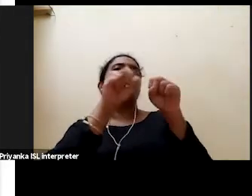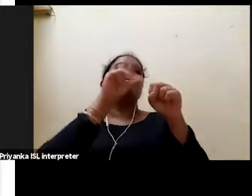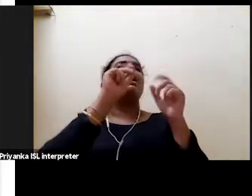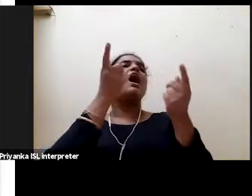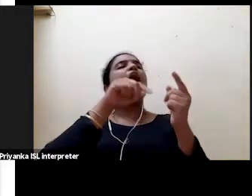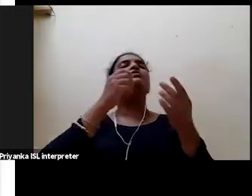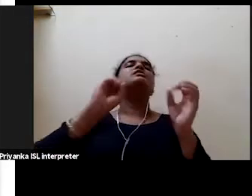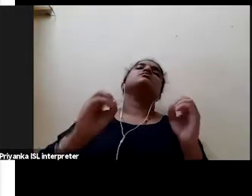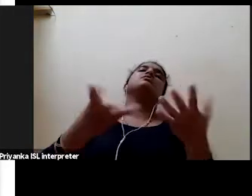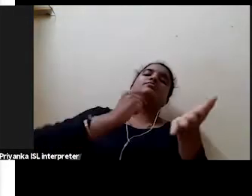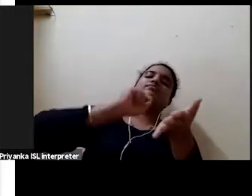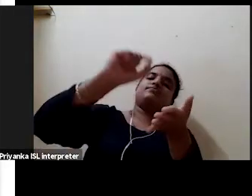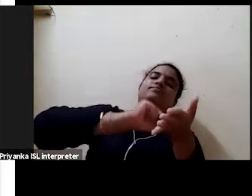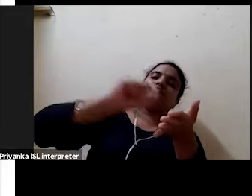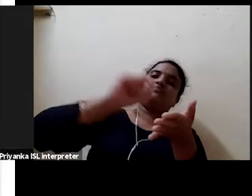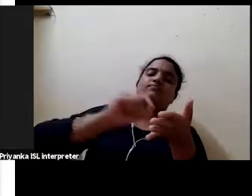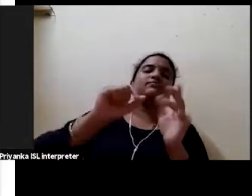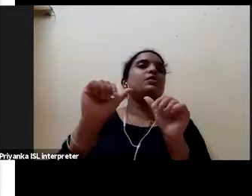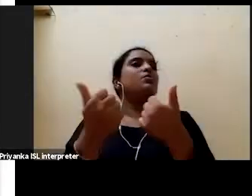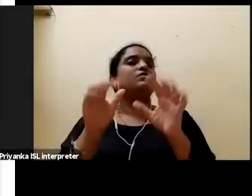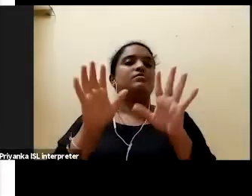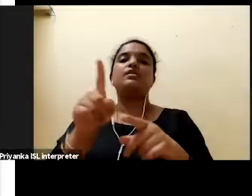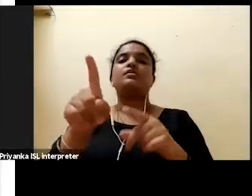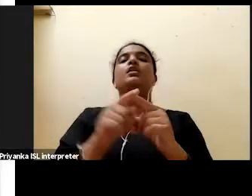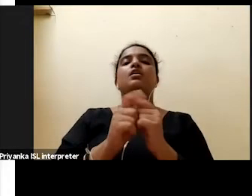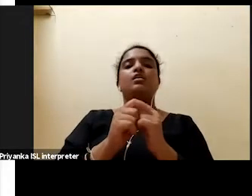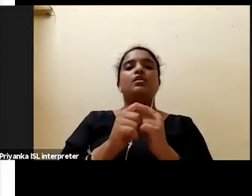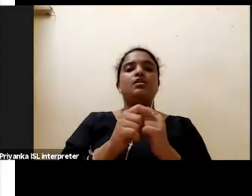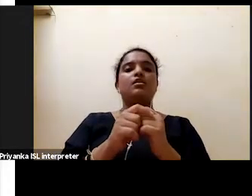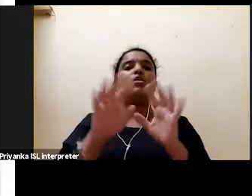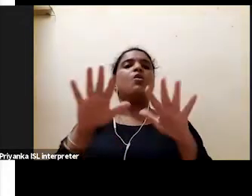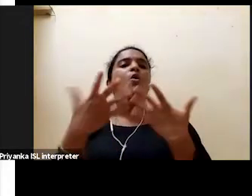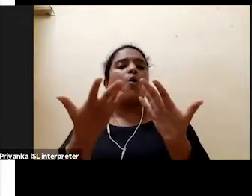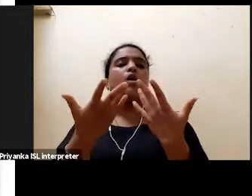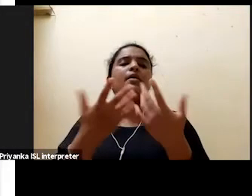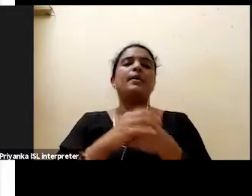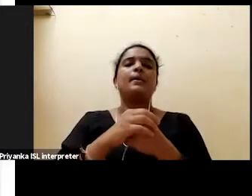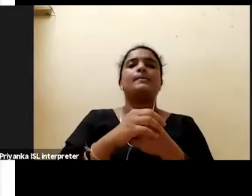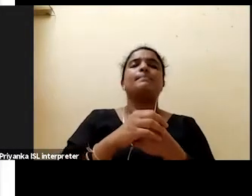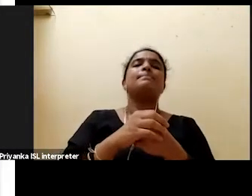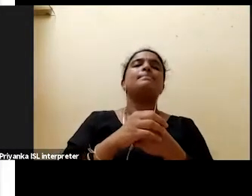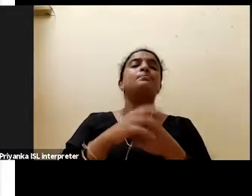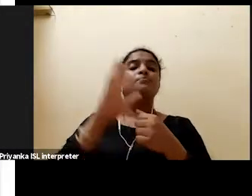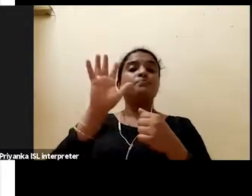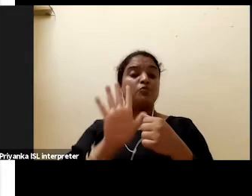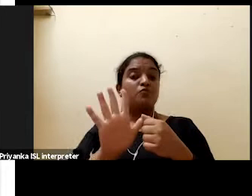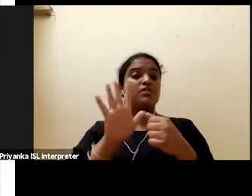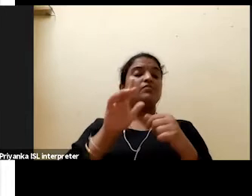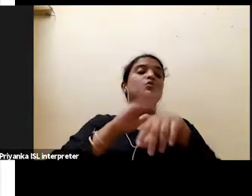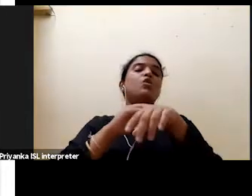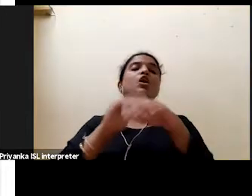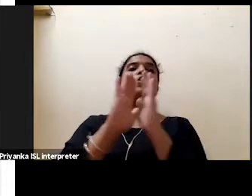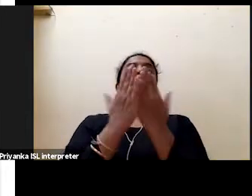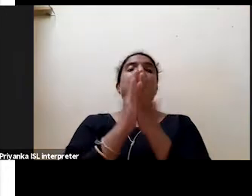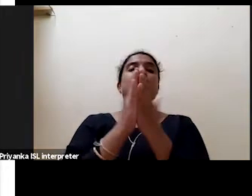to write your story for the magazine or any other publication. And the fifth, of course, is a book.